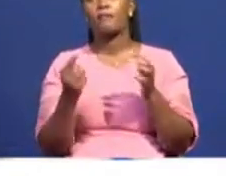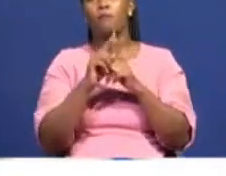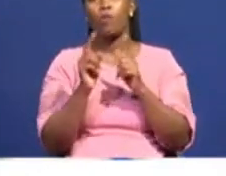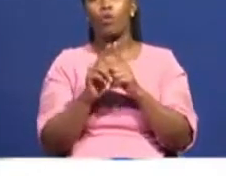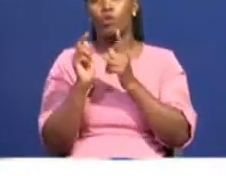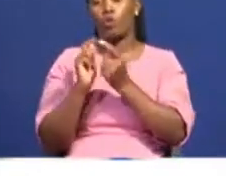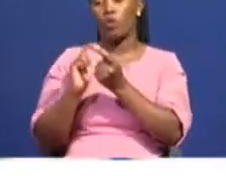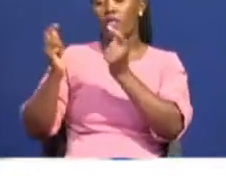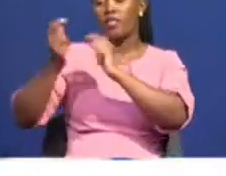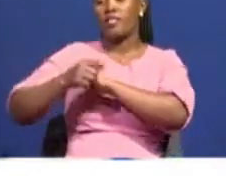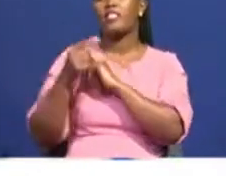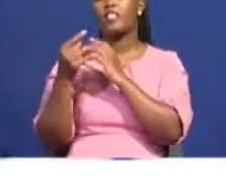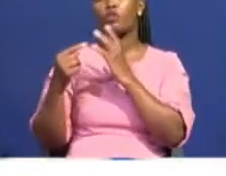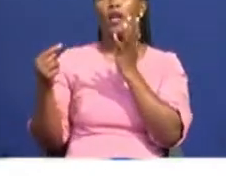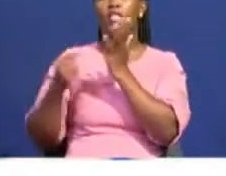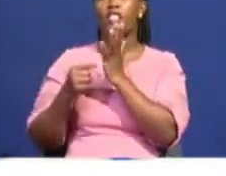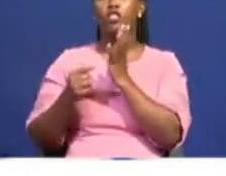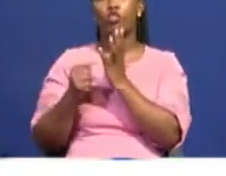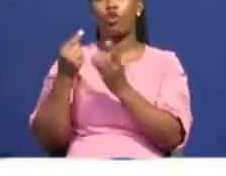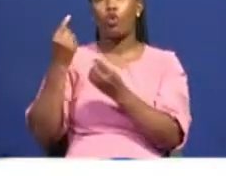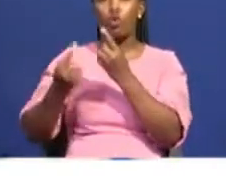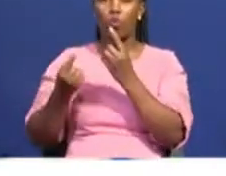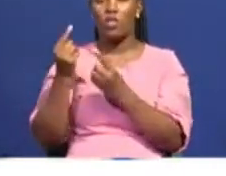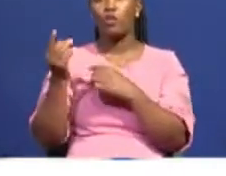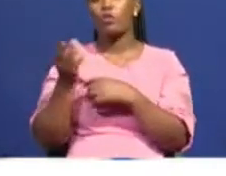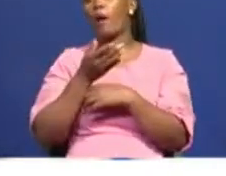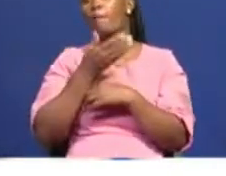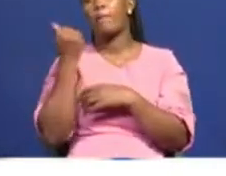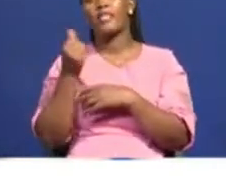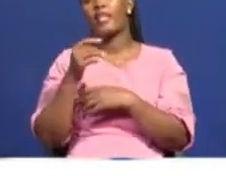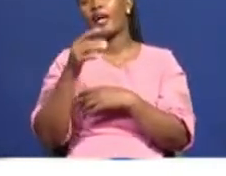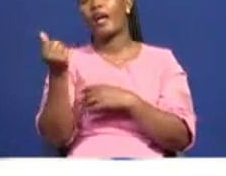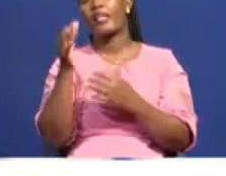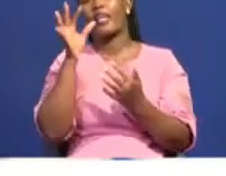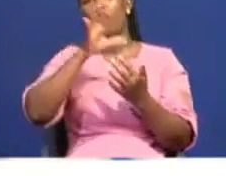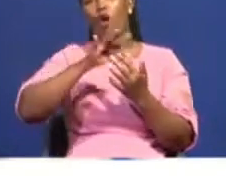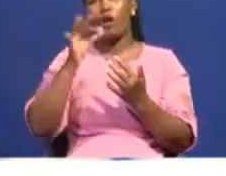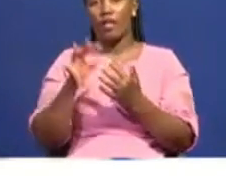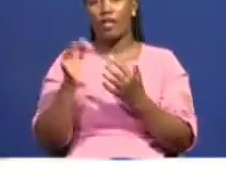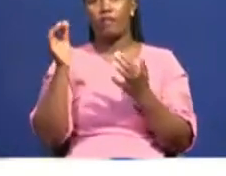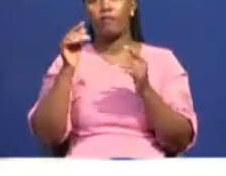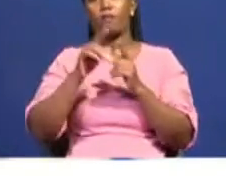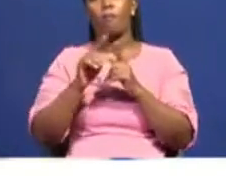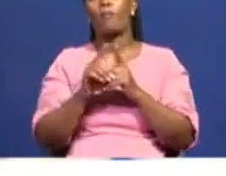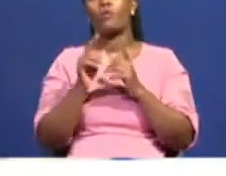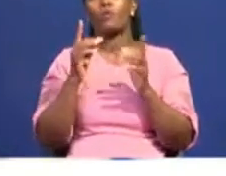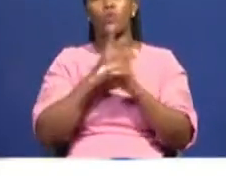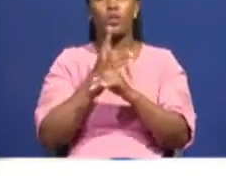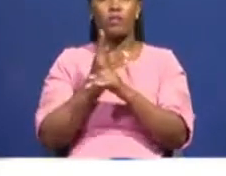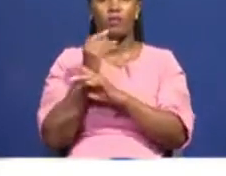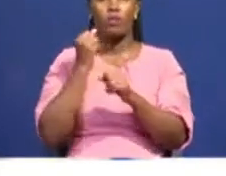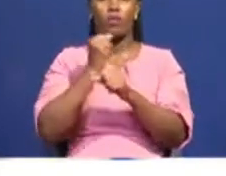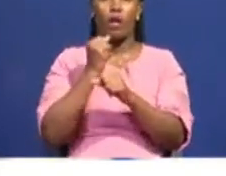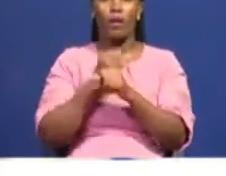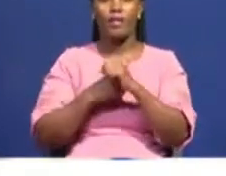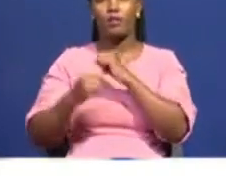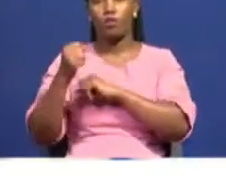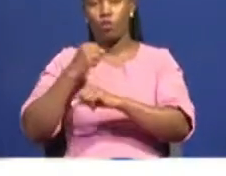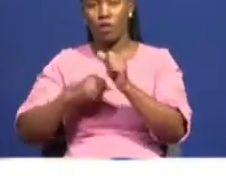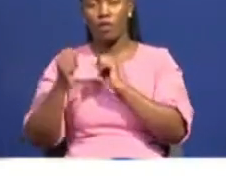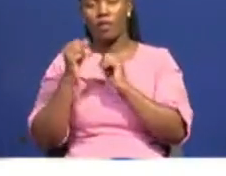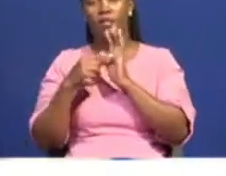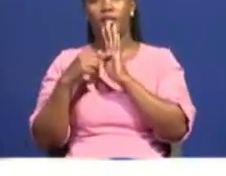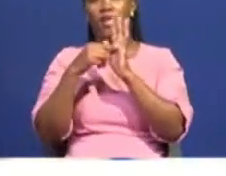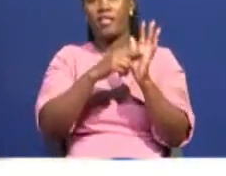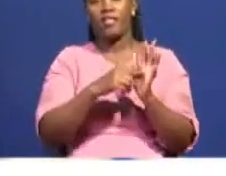transitioning to electric cooking could actually be a better alternative. And you've seen, I think, with some of the initiatives we've been working with KPLC and Picana